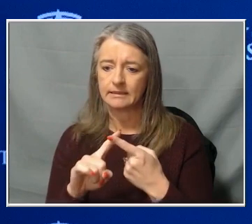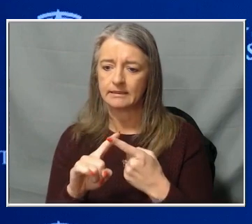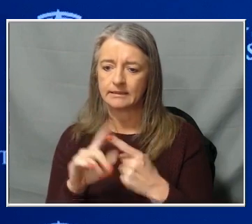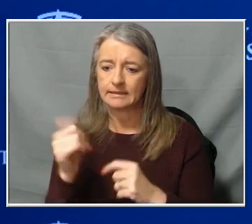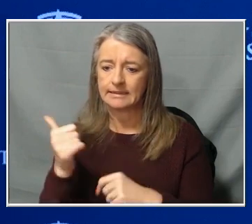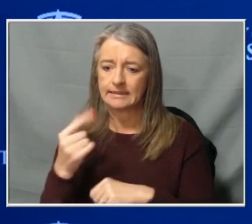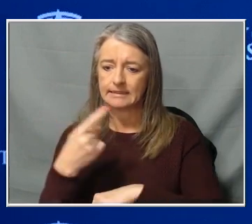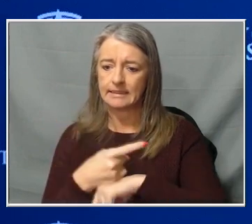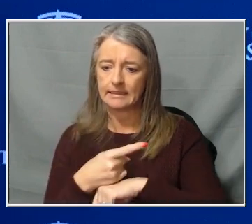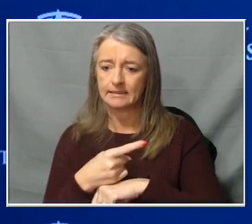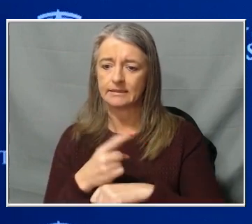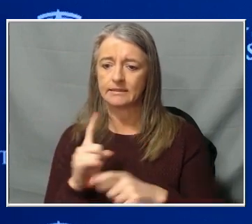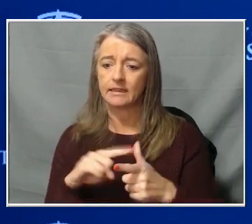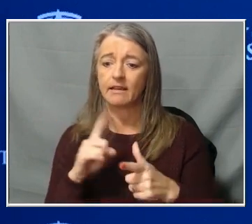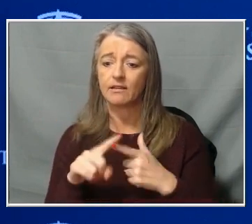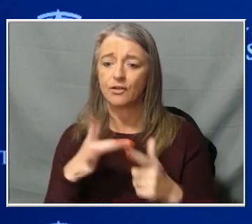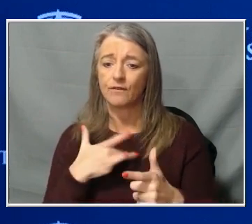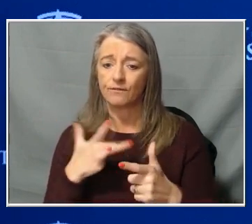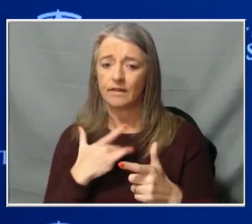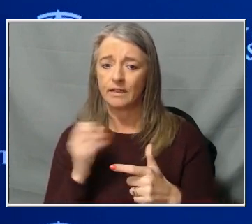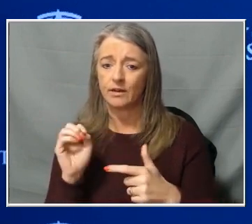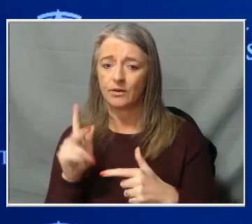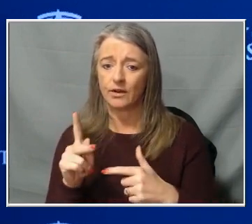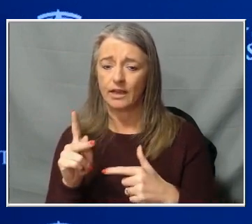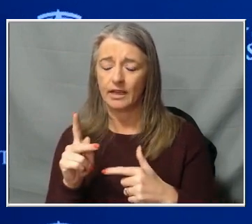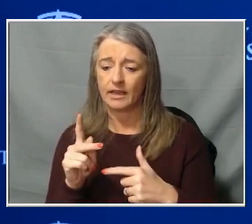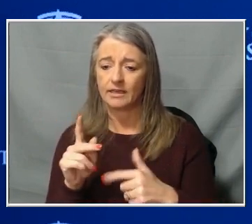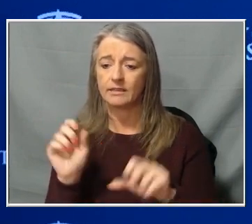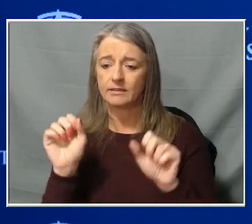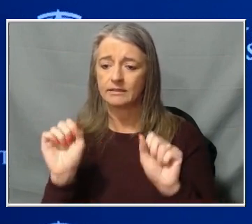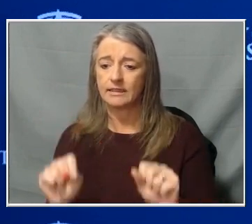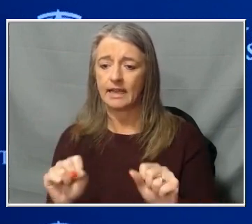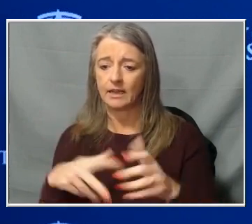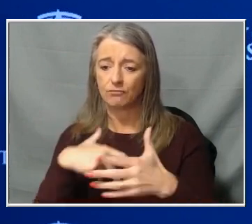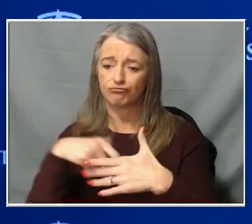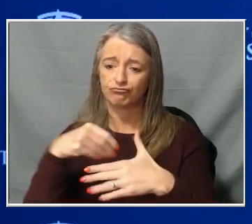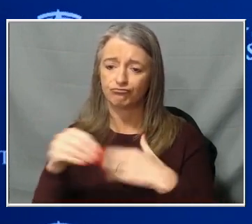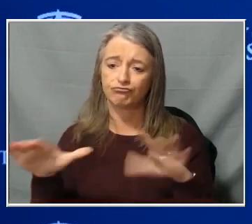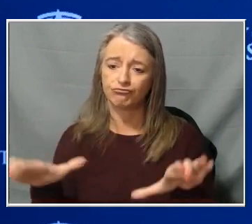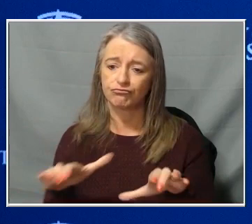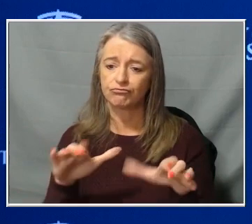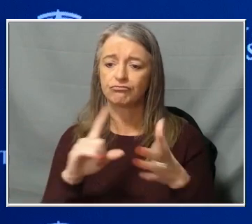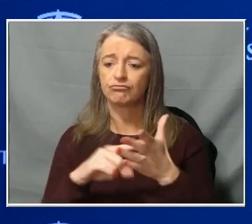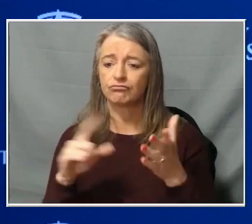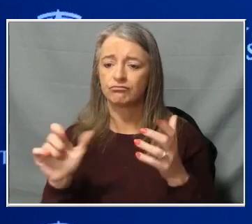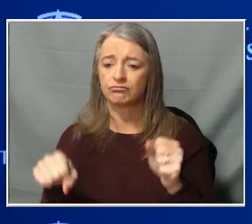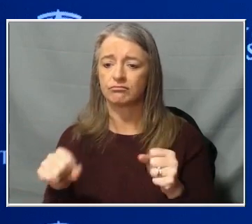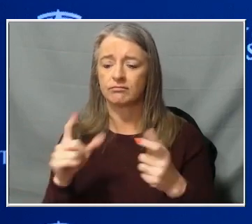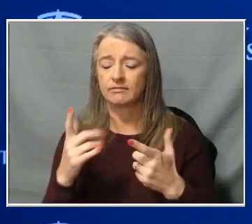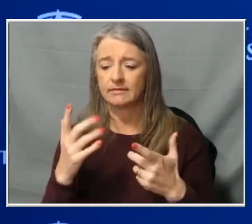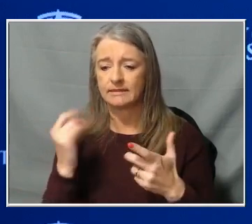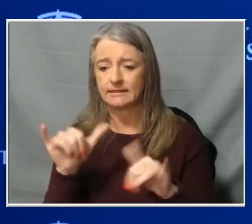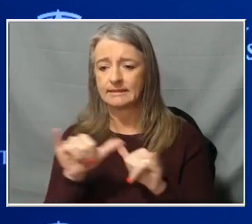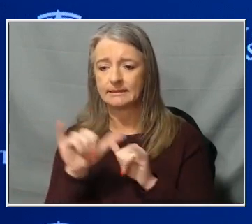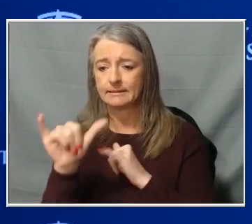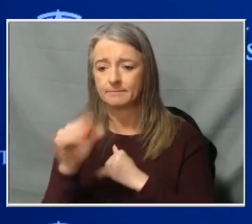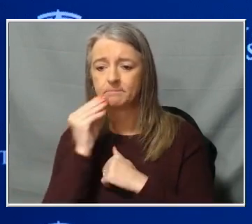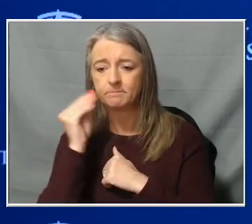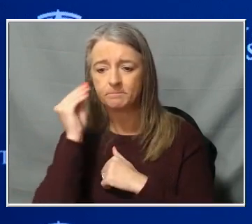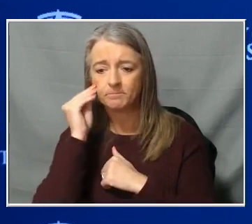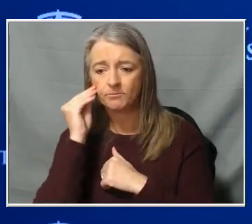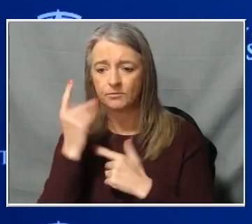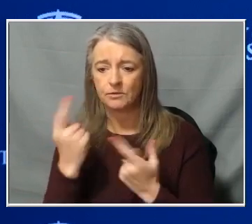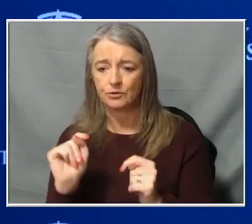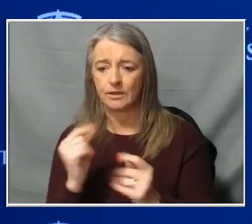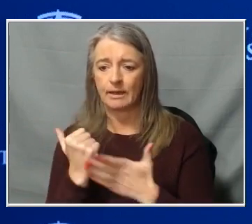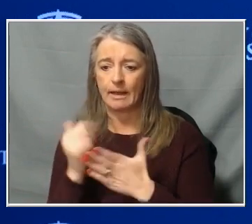So as long as you're feeling okay, you technically can go out and do what you need to do. But certainly if you want to stay home and try to